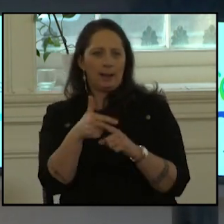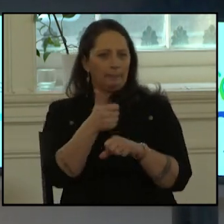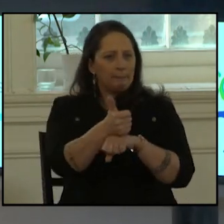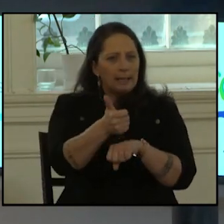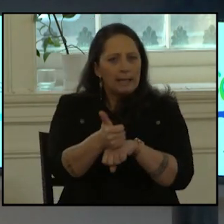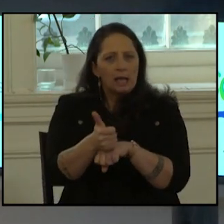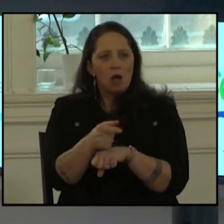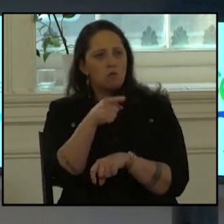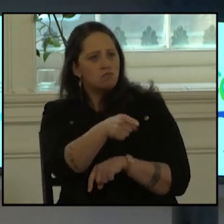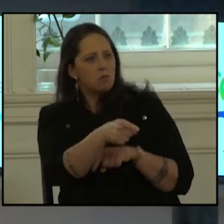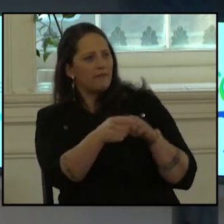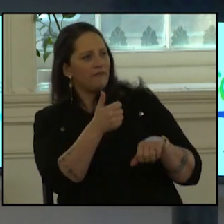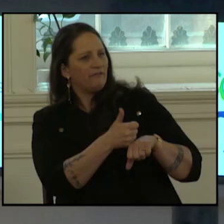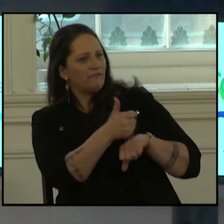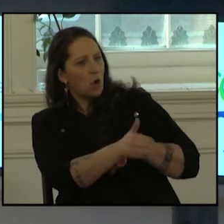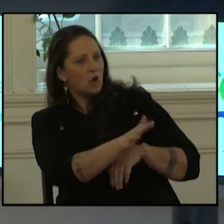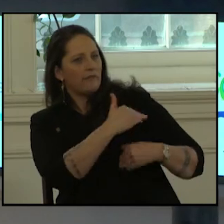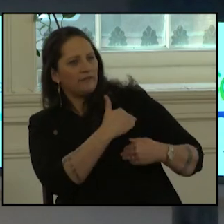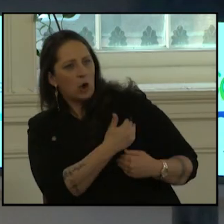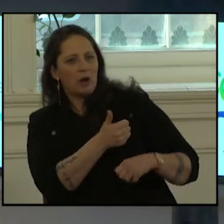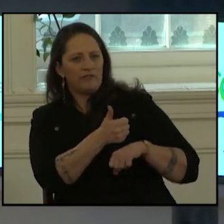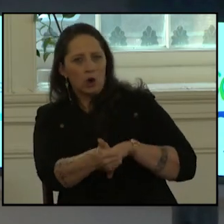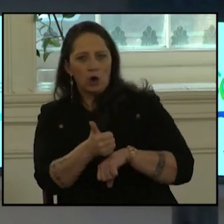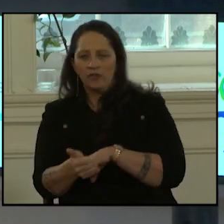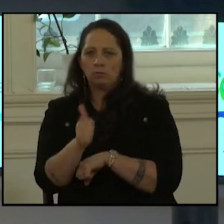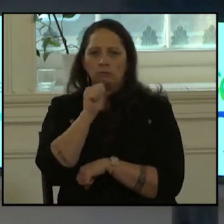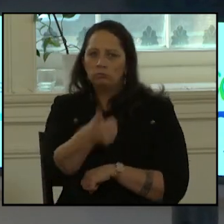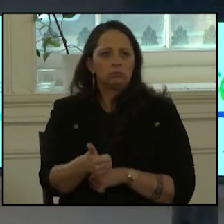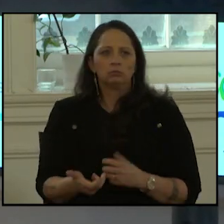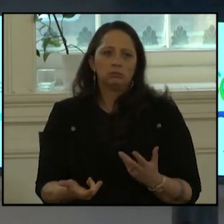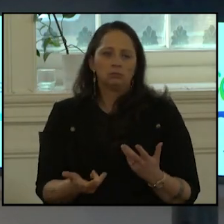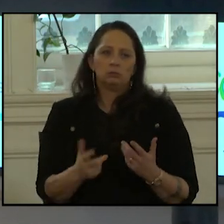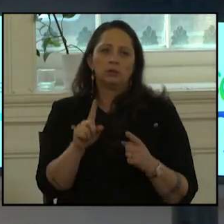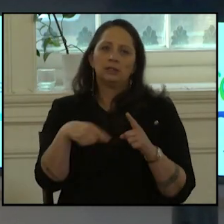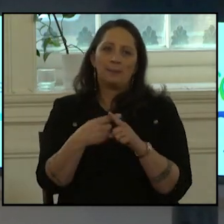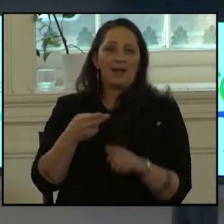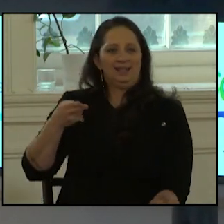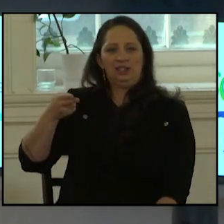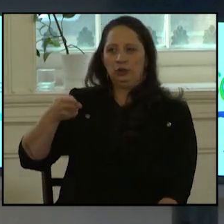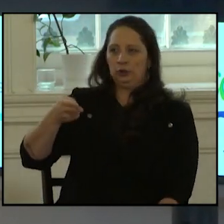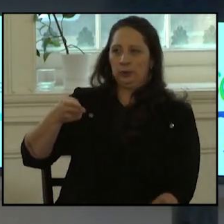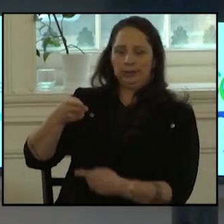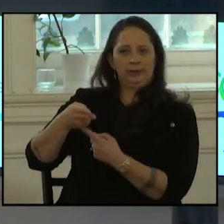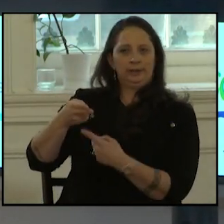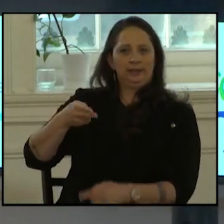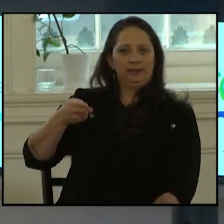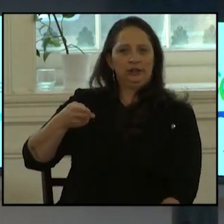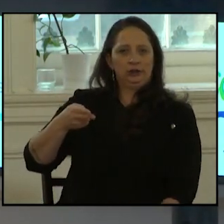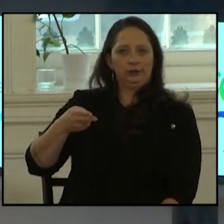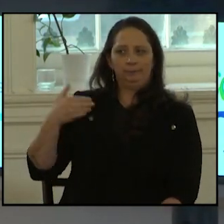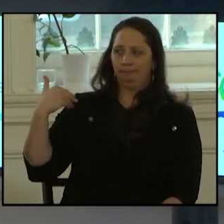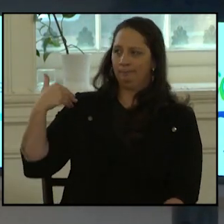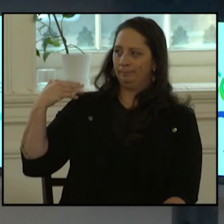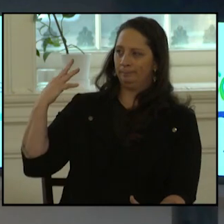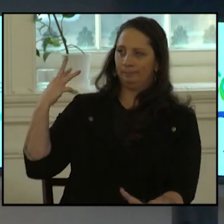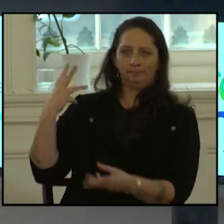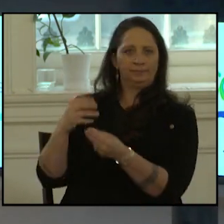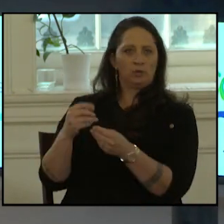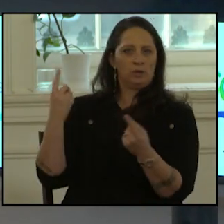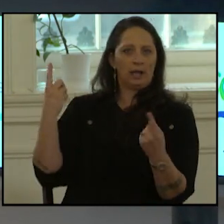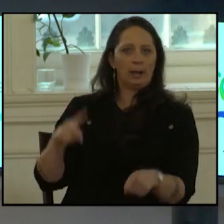about pointing the finger. It's not about blaming. It's about history. And in order for us